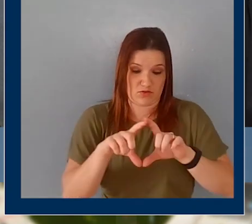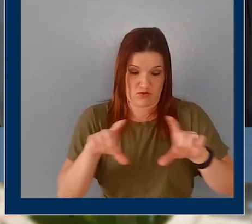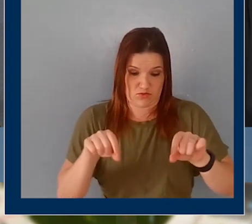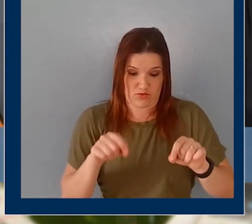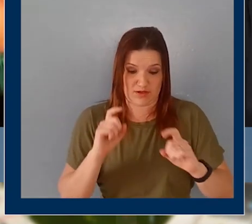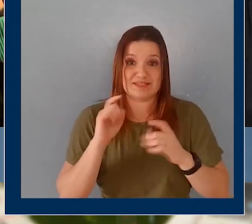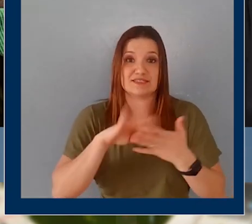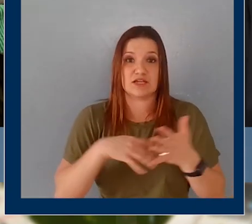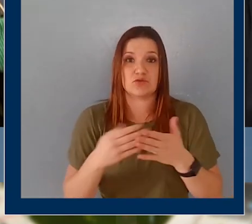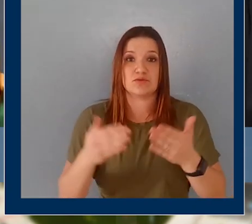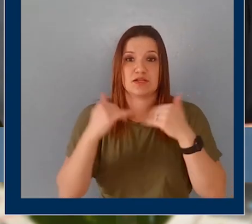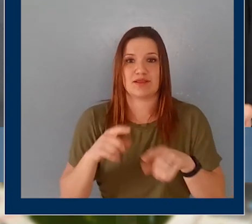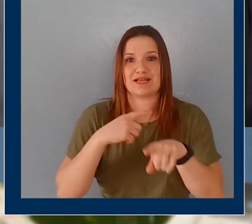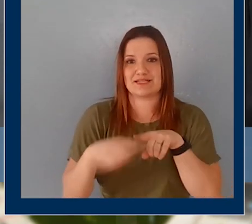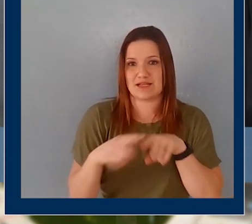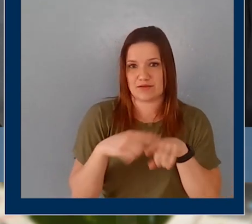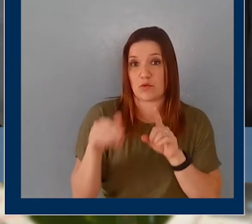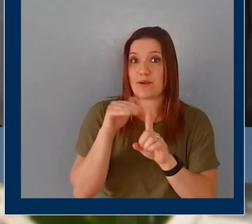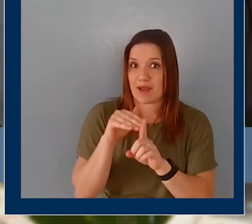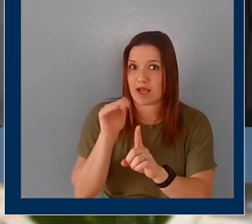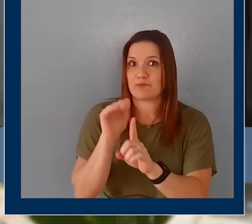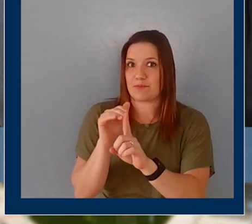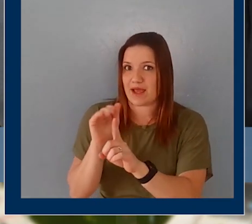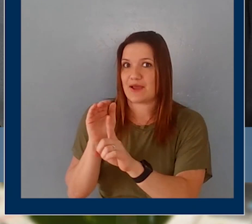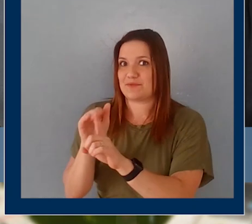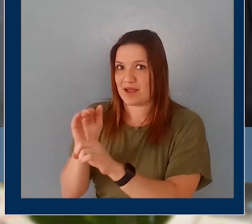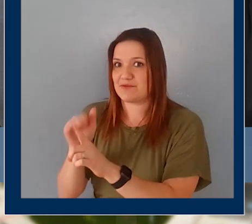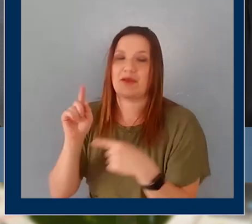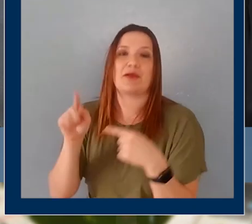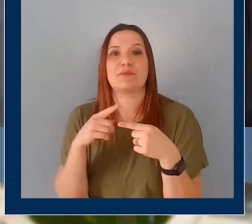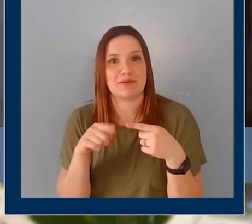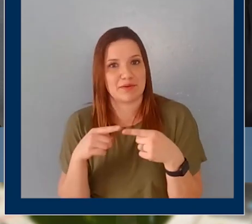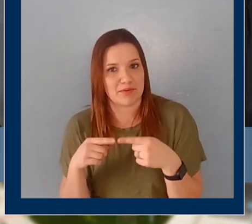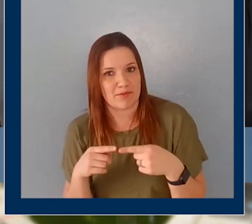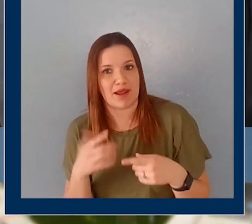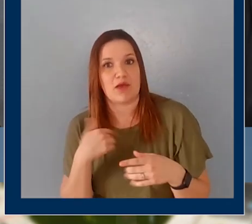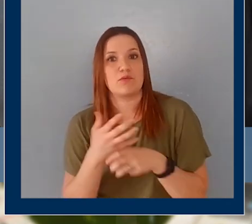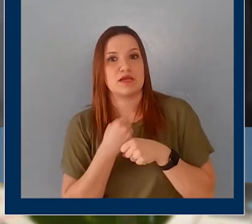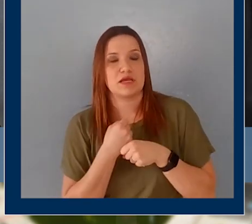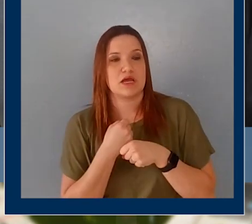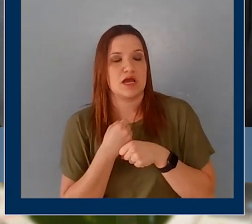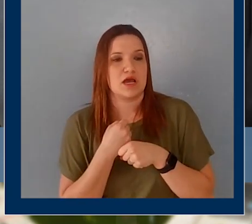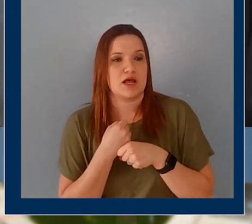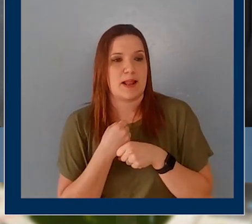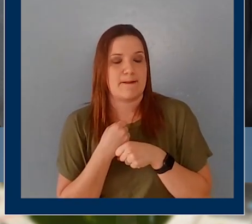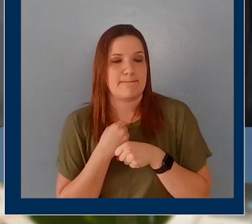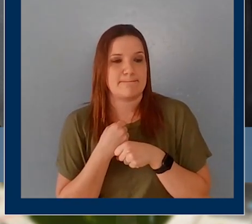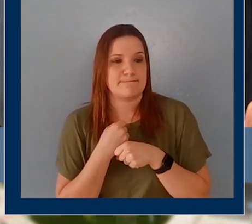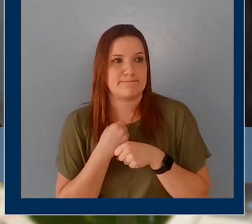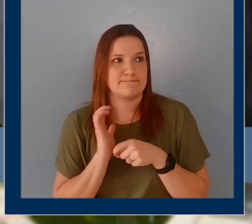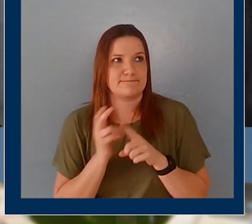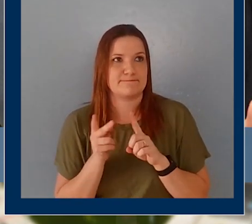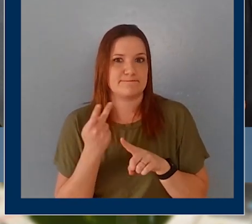they got their first dose. And then they would get text messages reminding them of when their appointment was. And we received